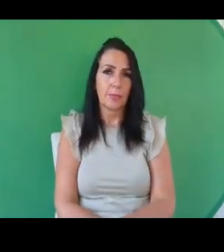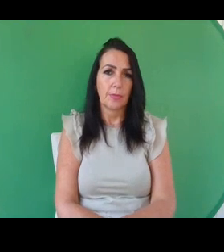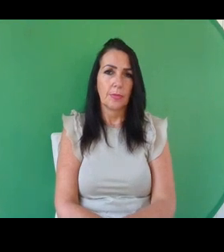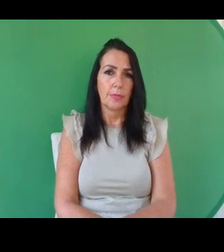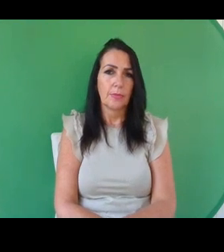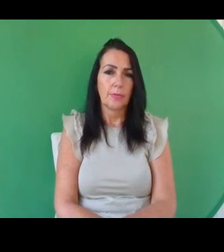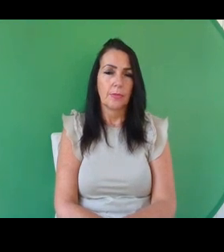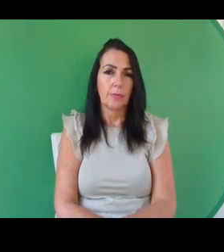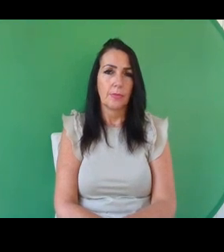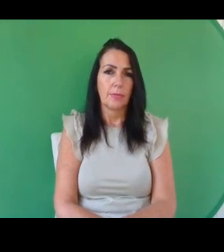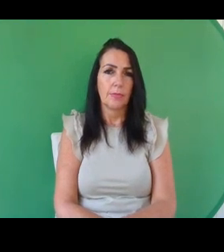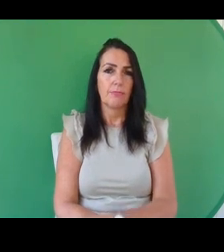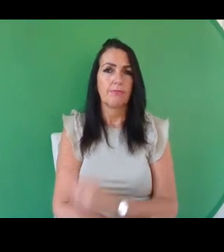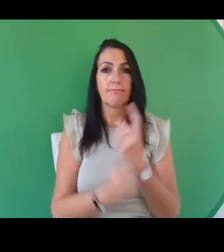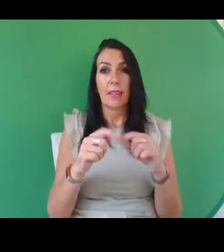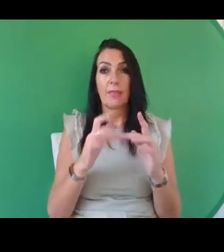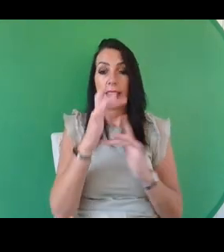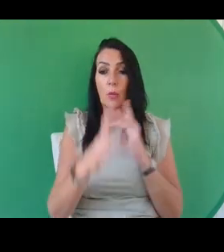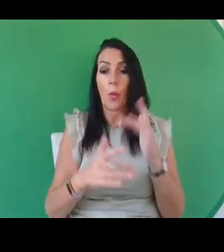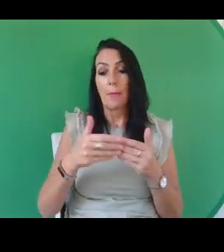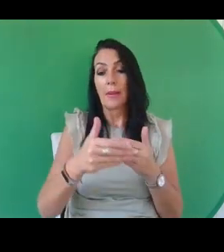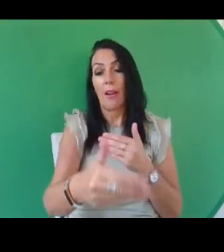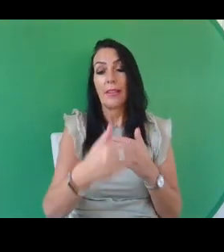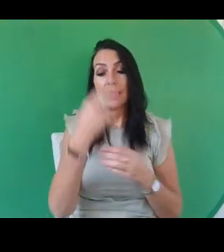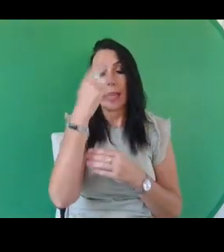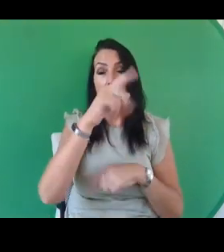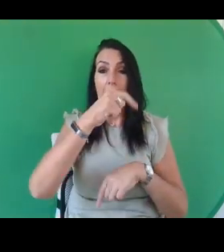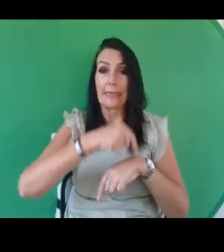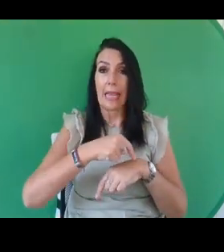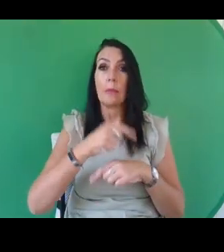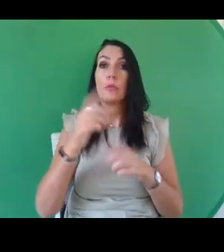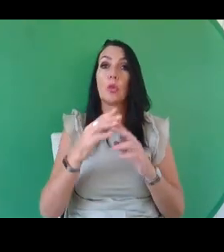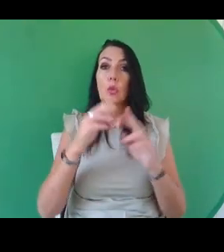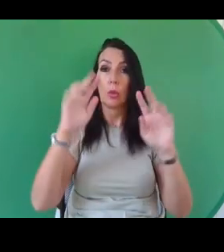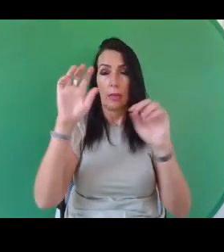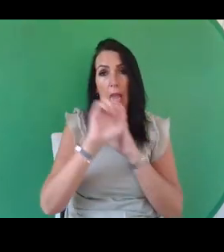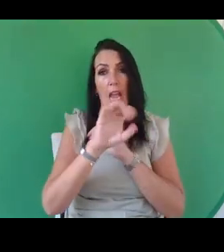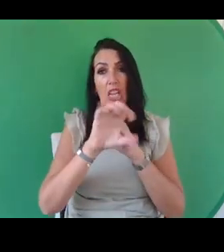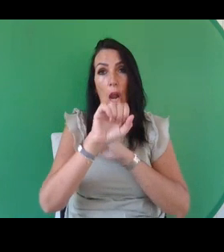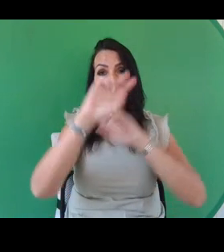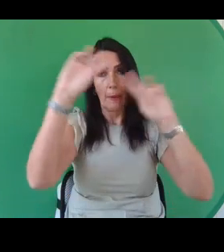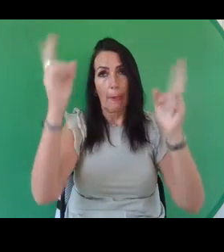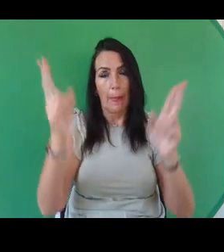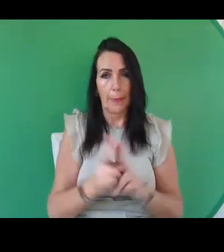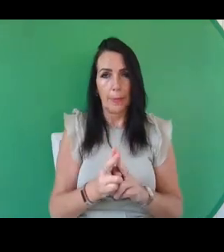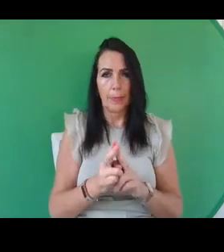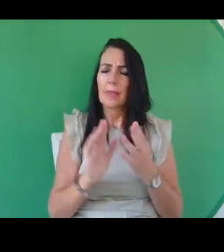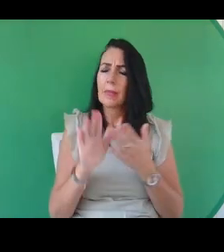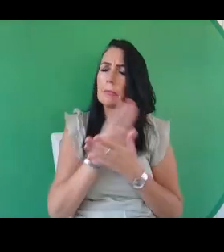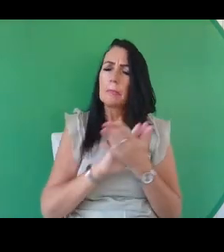So this webinar series is called It's Time to Decarbonise. But what does decarbonisation actually mean?